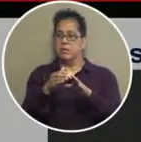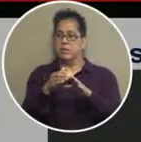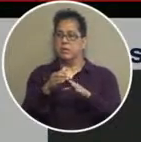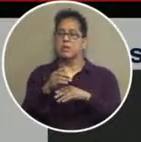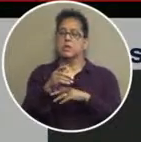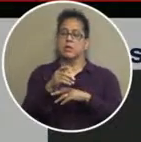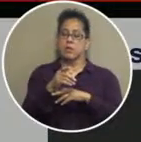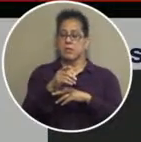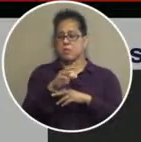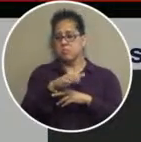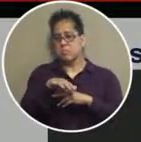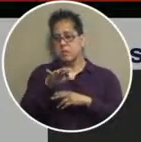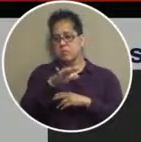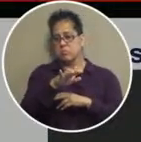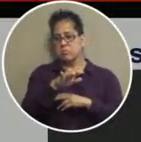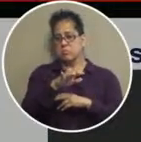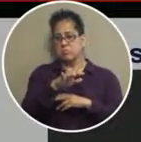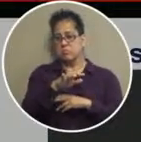have been about